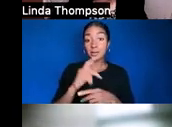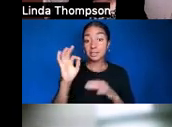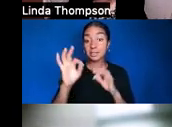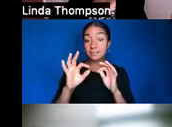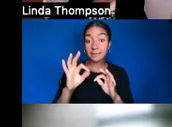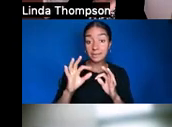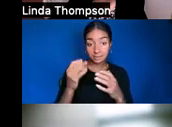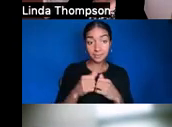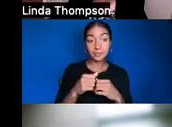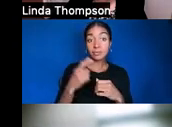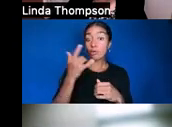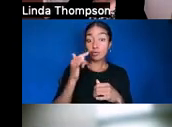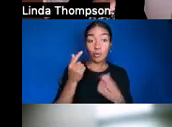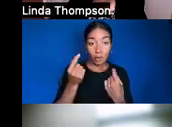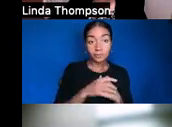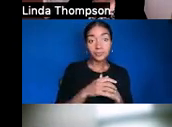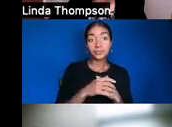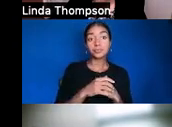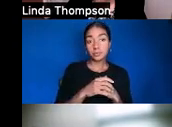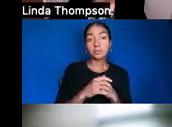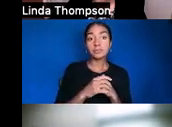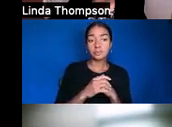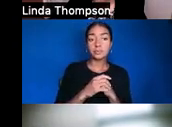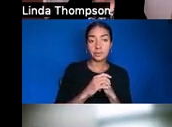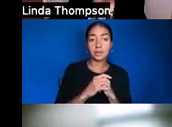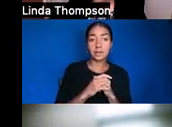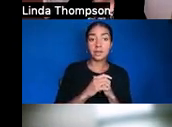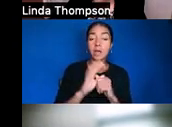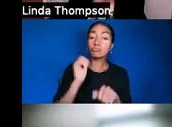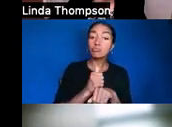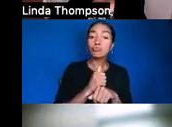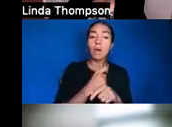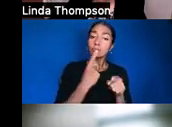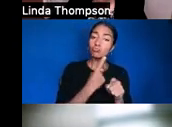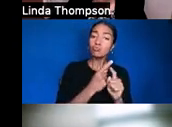would be to start is just set some smaller attainable goals.